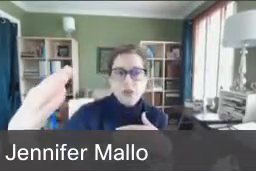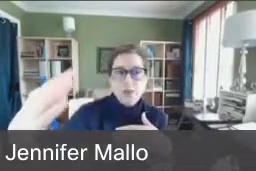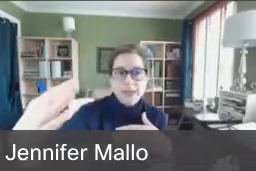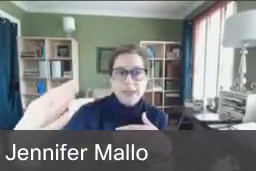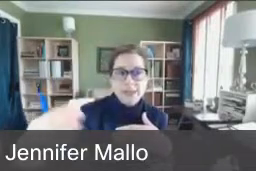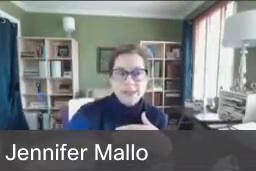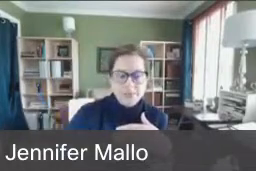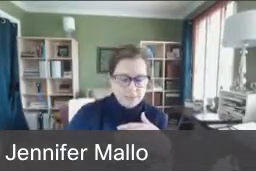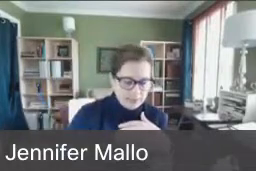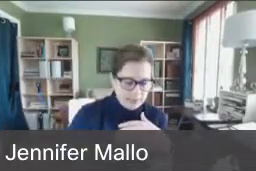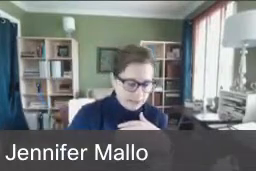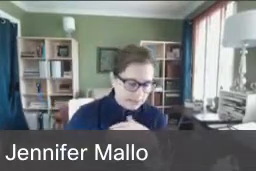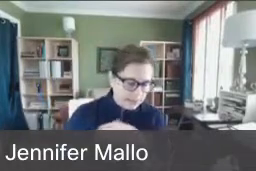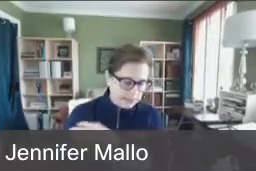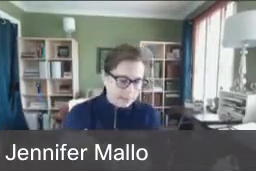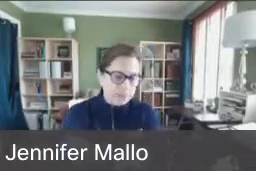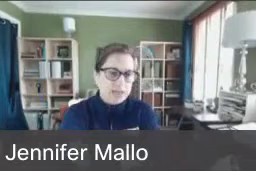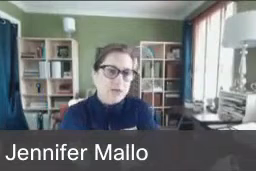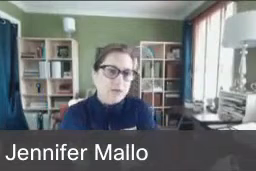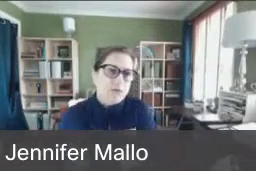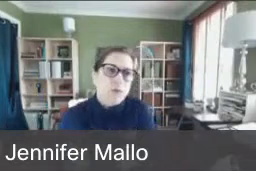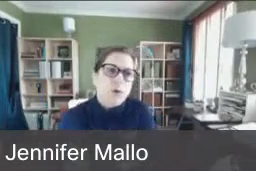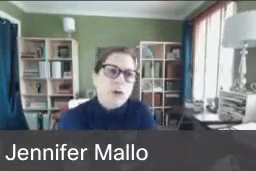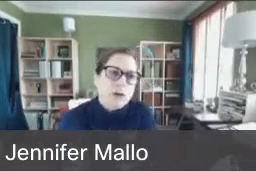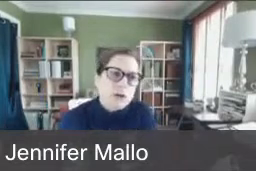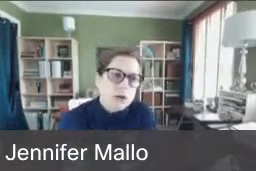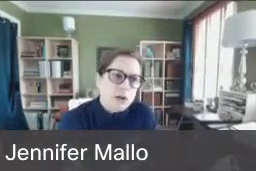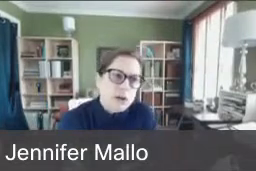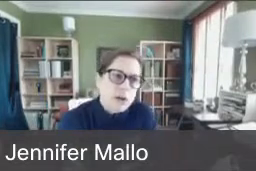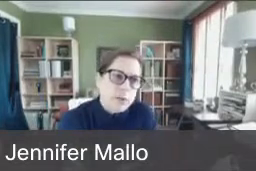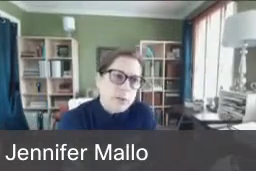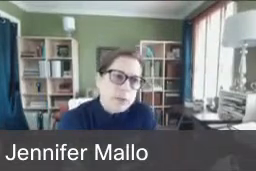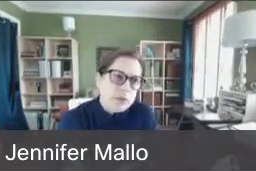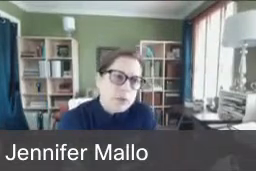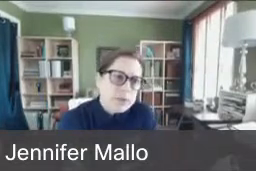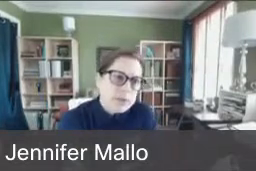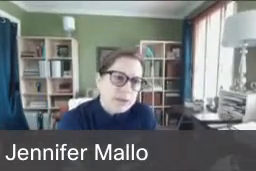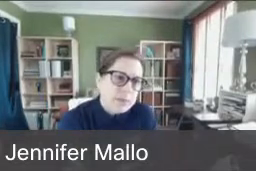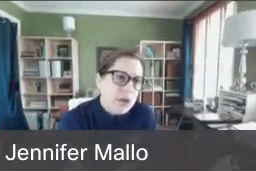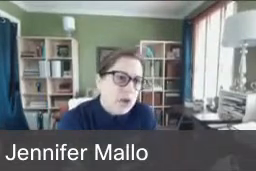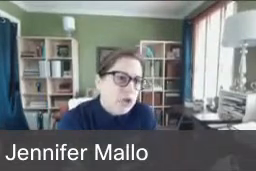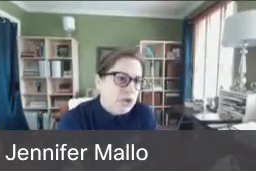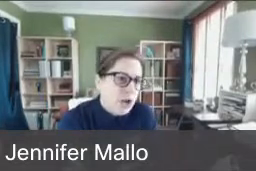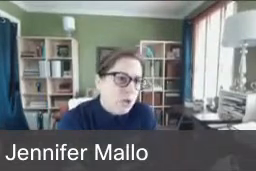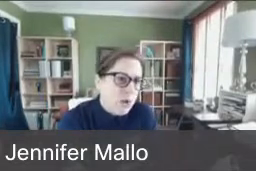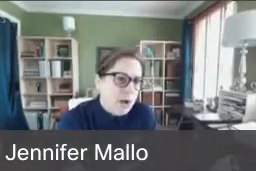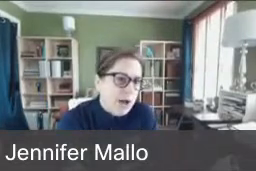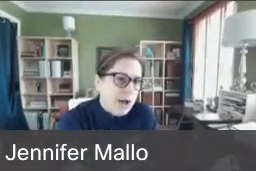funding stream is significantly limited for the school system.